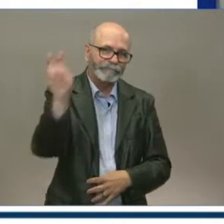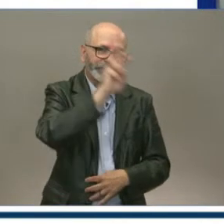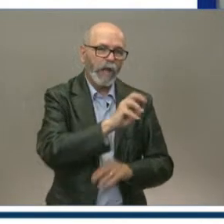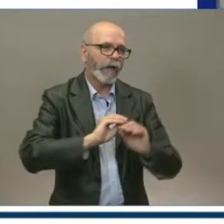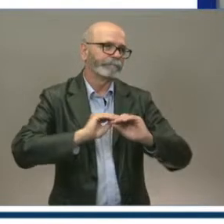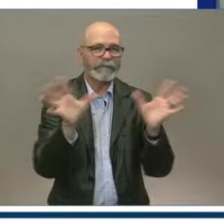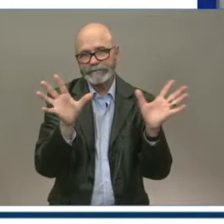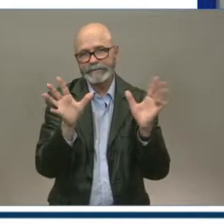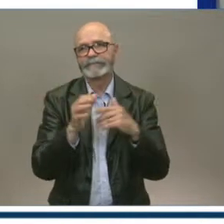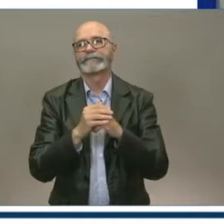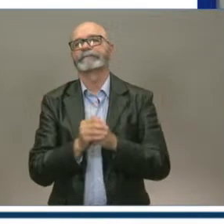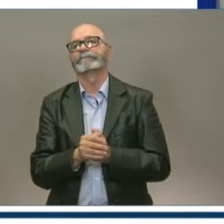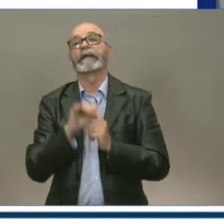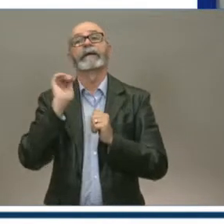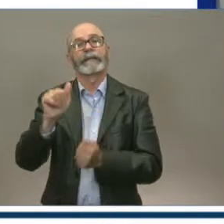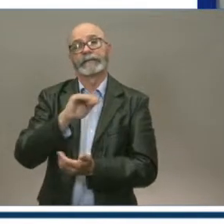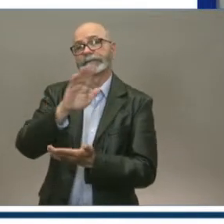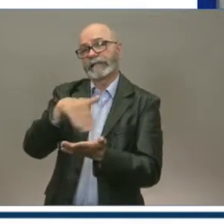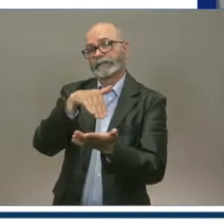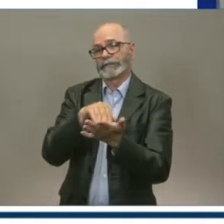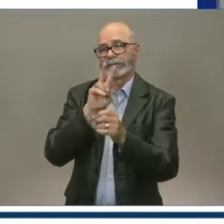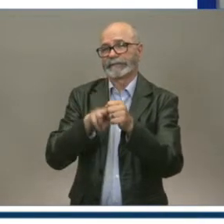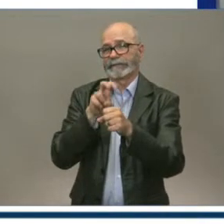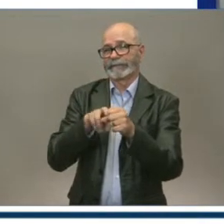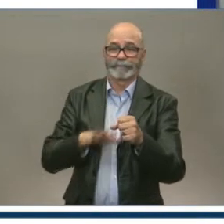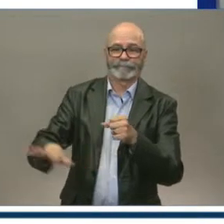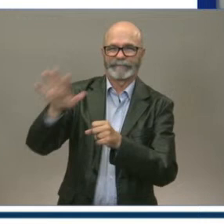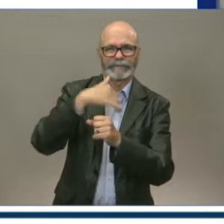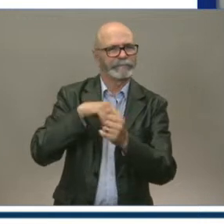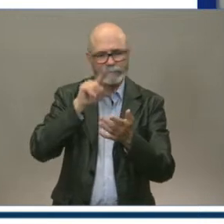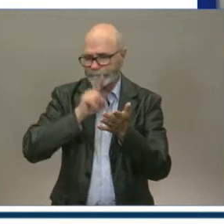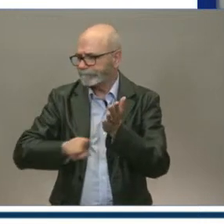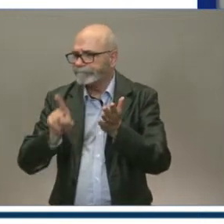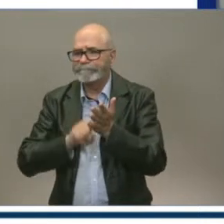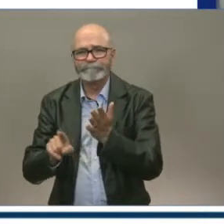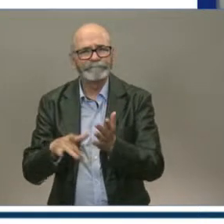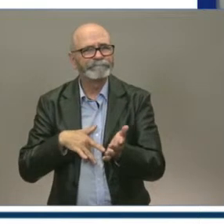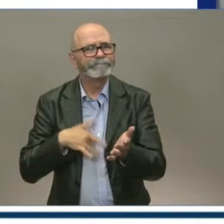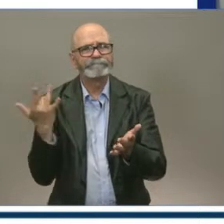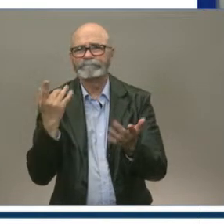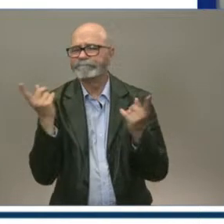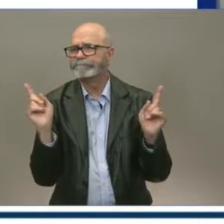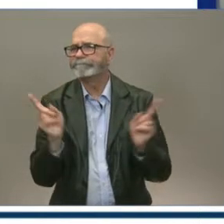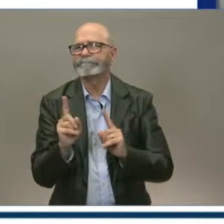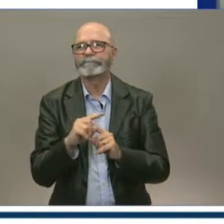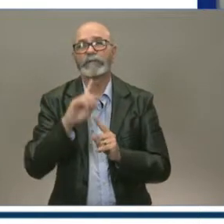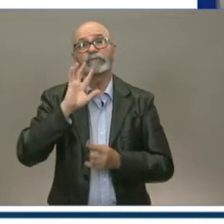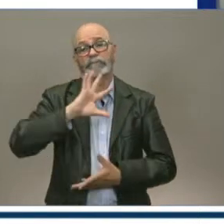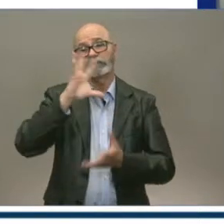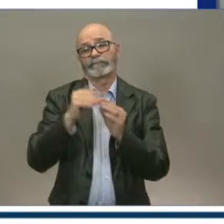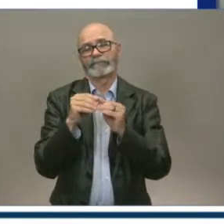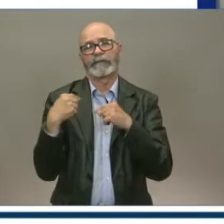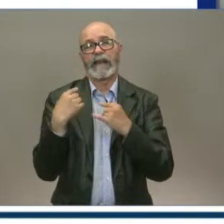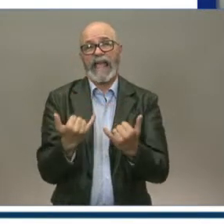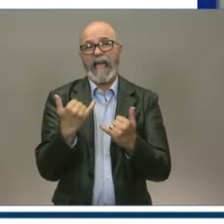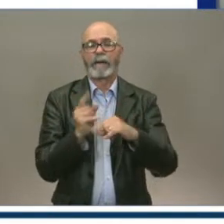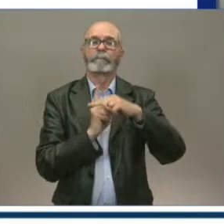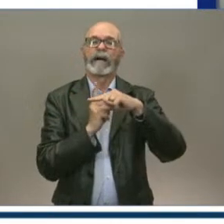other in the central zone under investigation. As of today, there are 41 active cases of COVID-19 in the